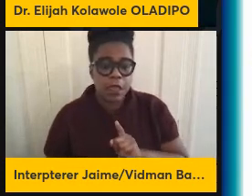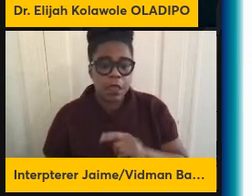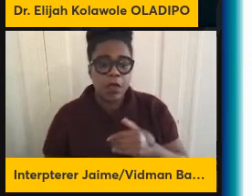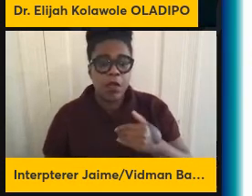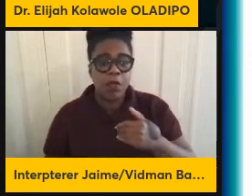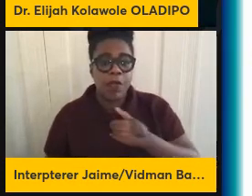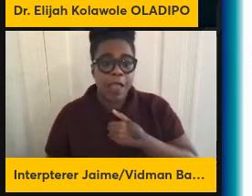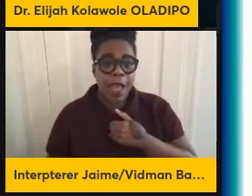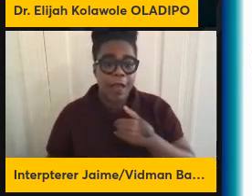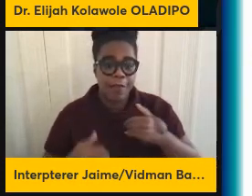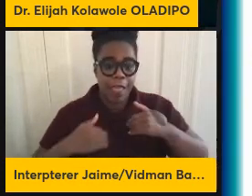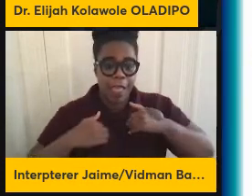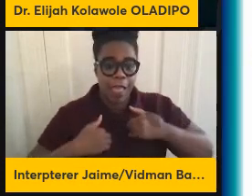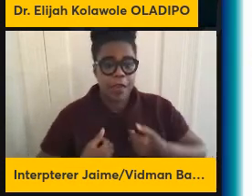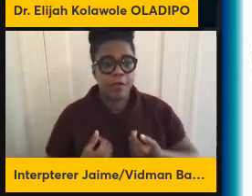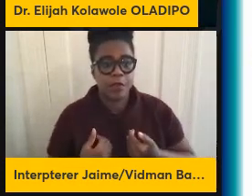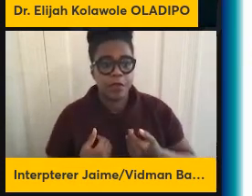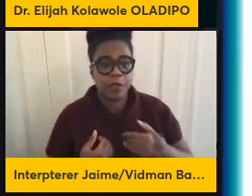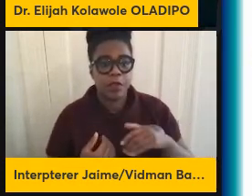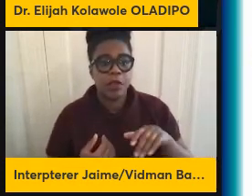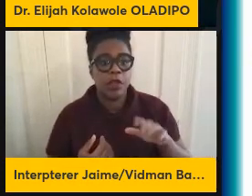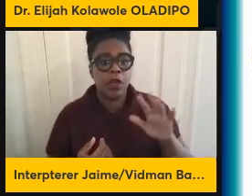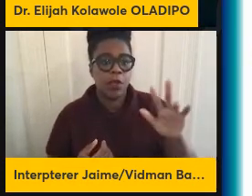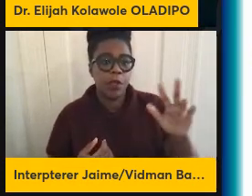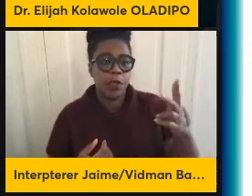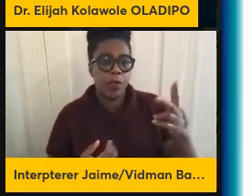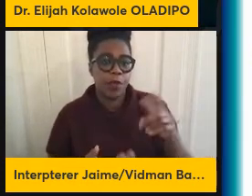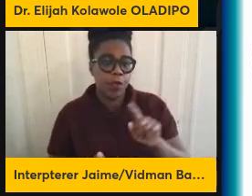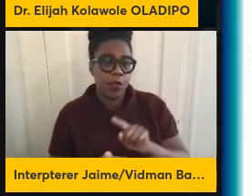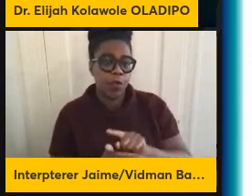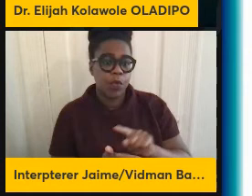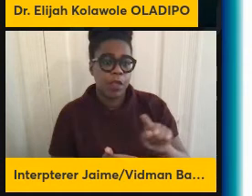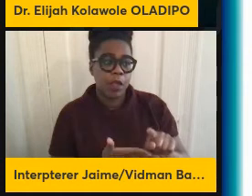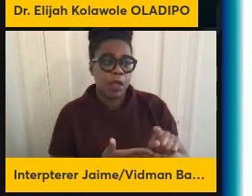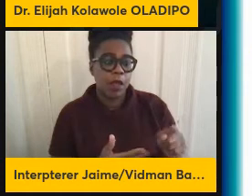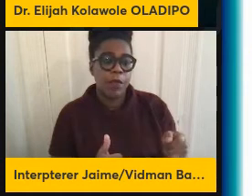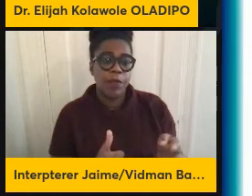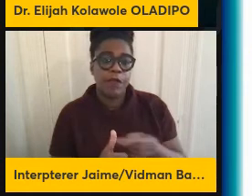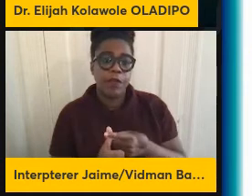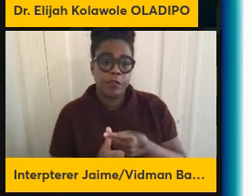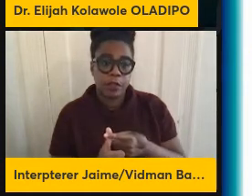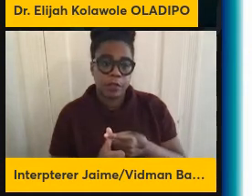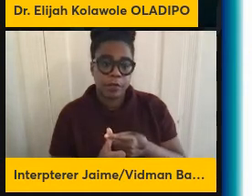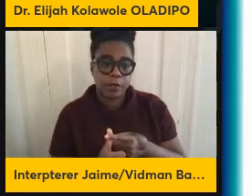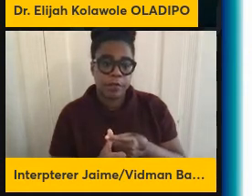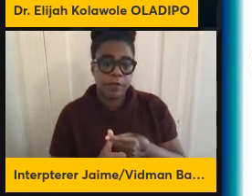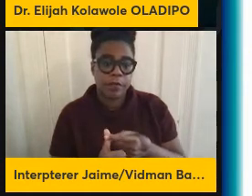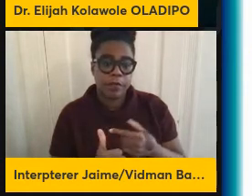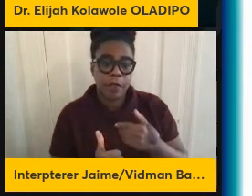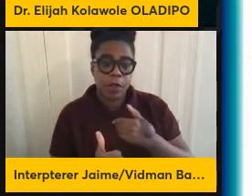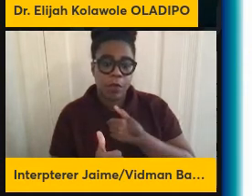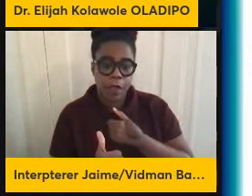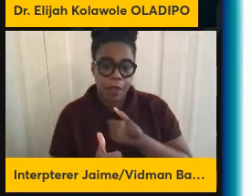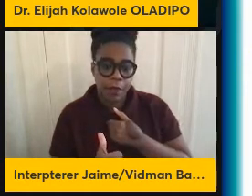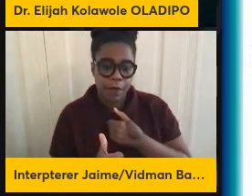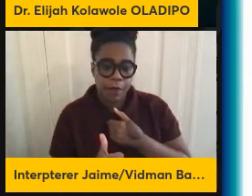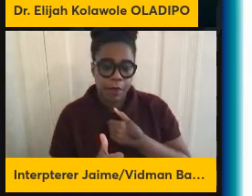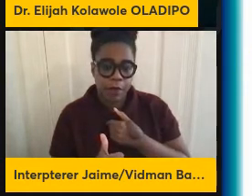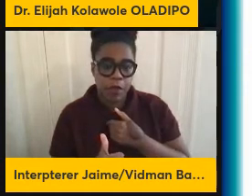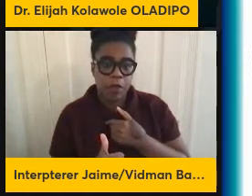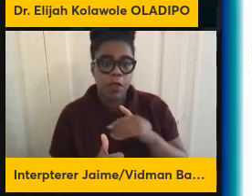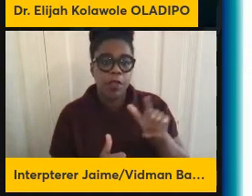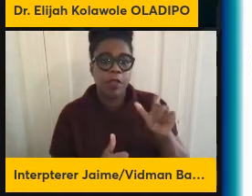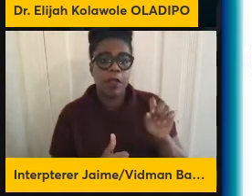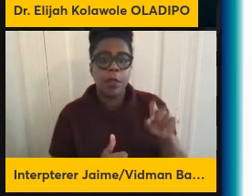animals and the booster got their booster after third week of the first shot. We have the MC, that mean composite volume, to